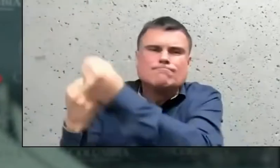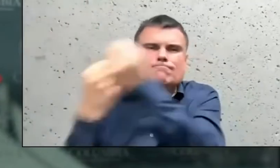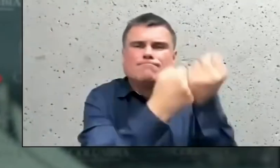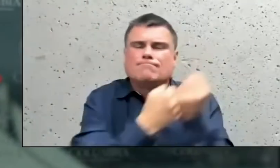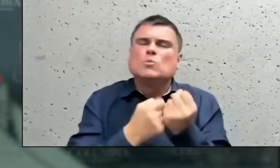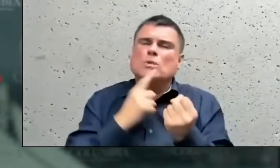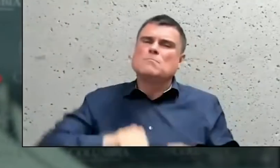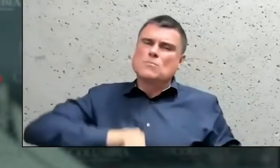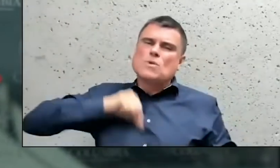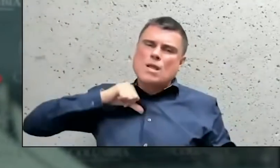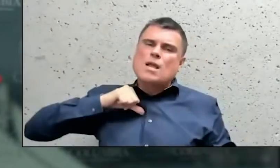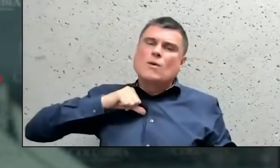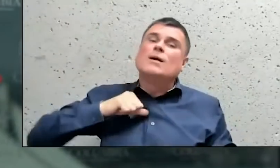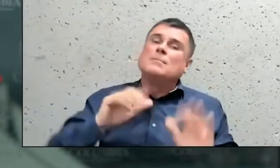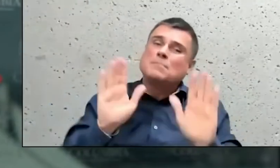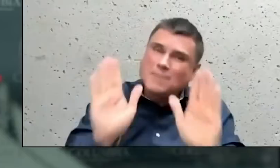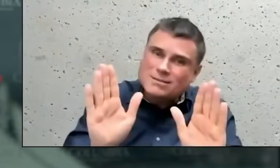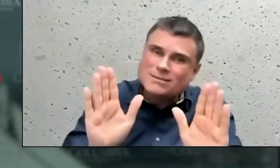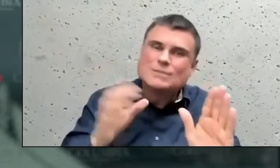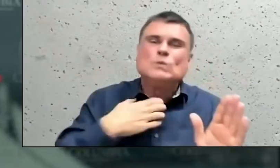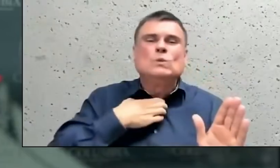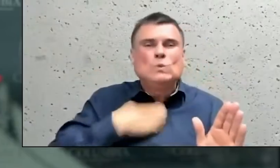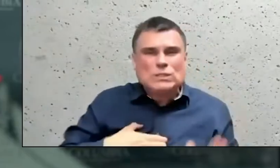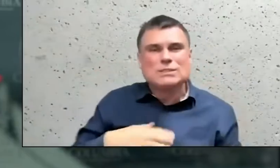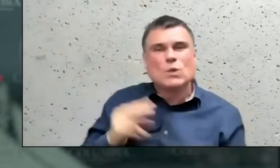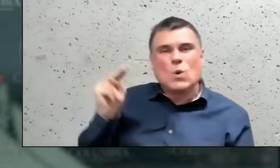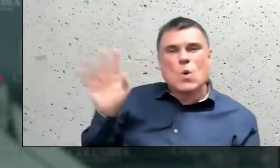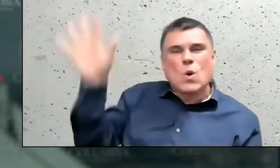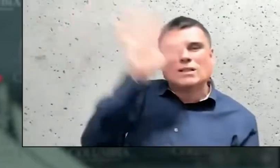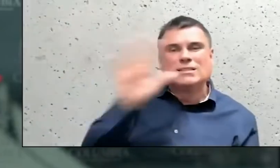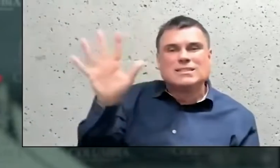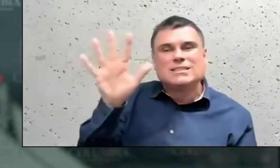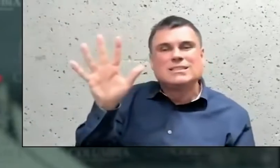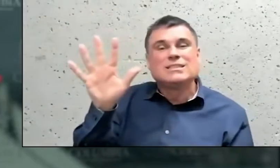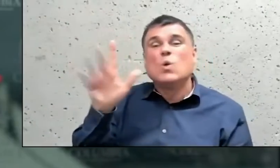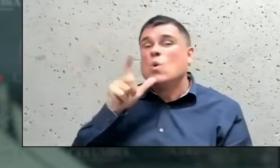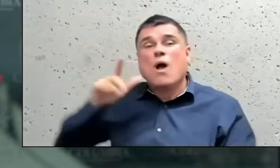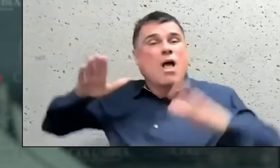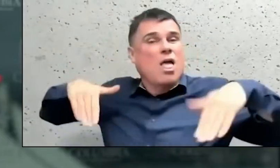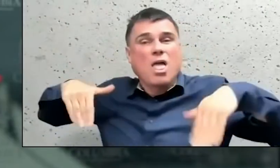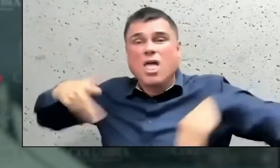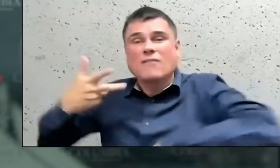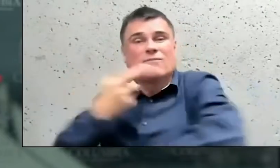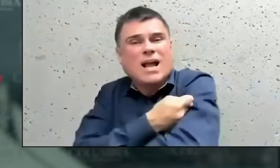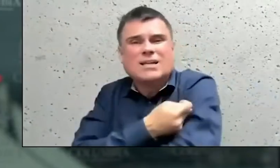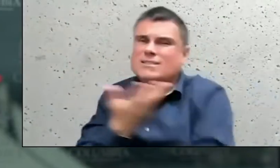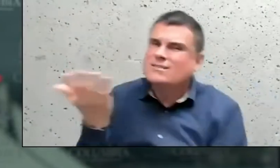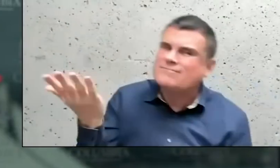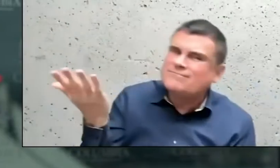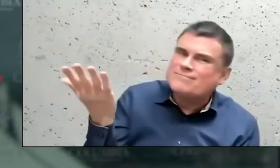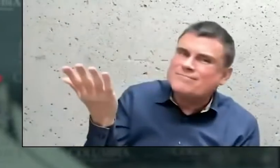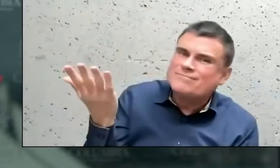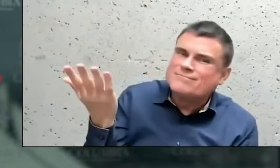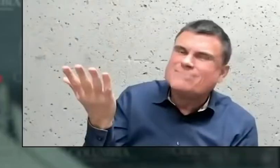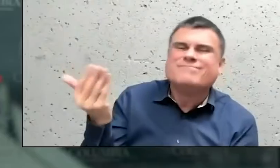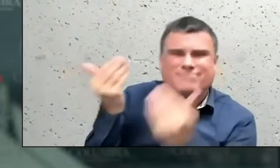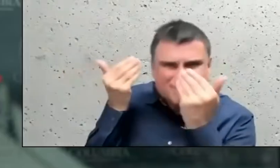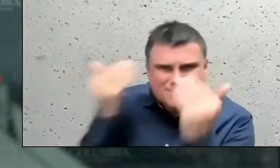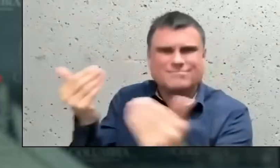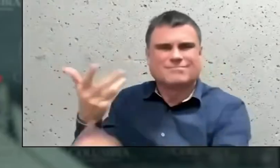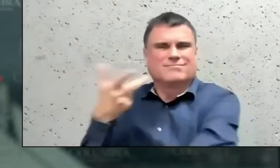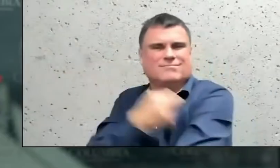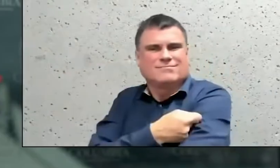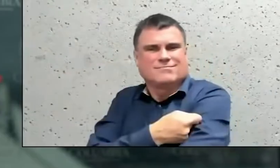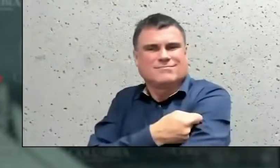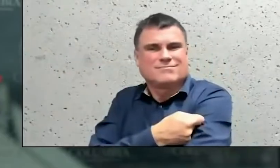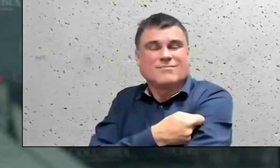that the preventable cases, unvaccinated people far from home in critical care, stopped by people getting vaccinated. I want